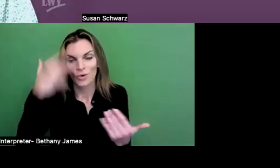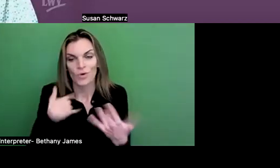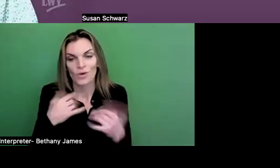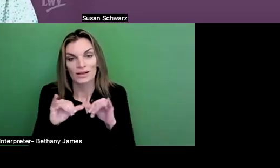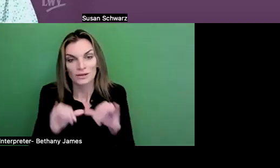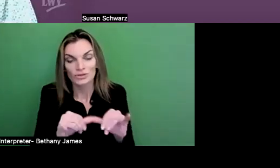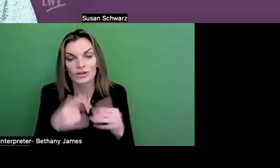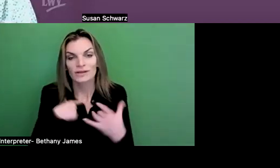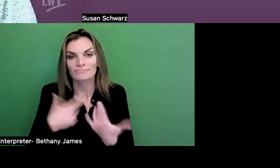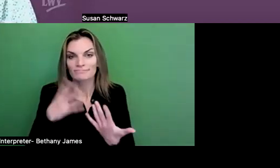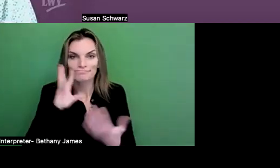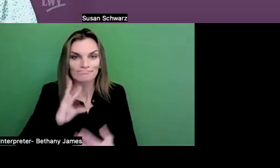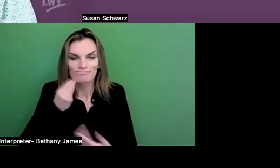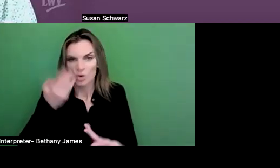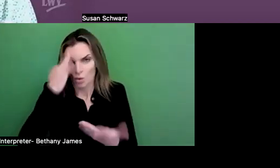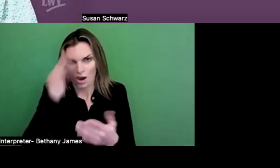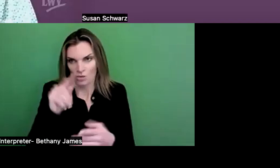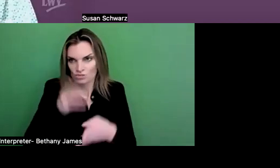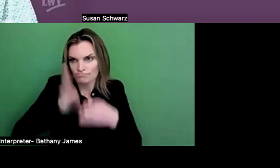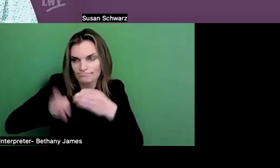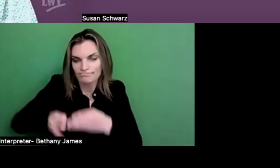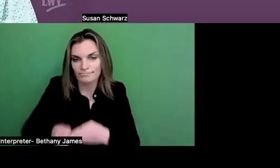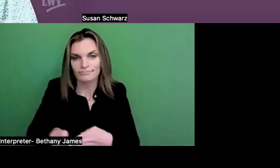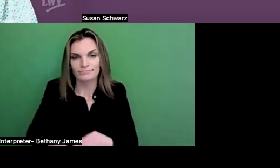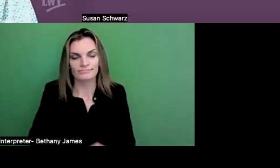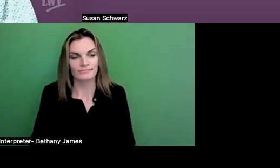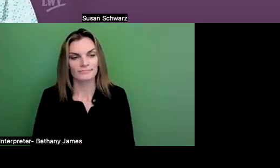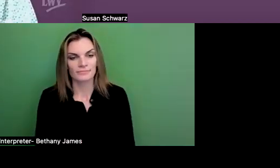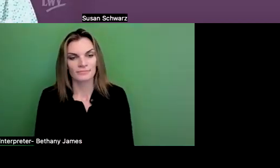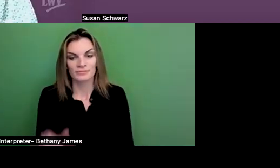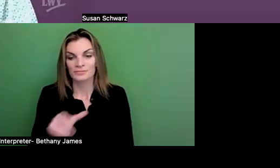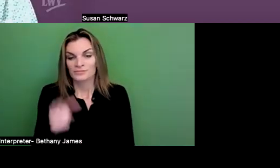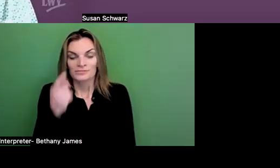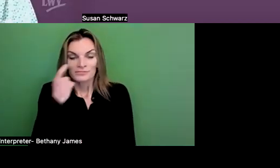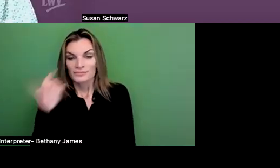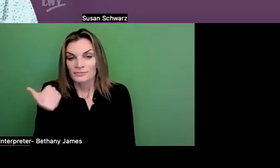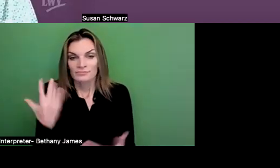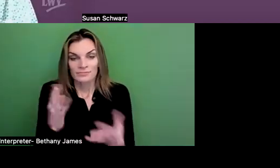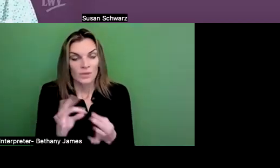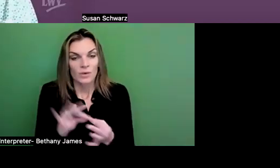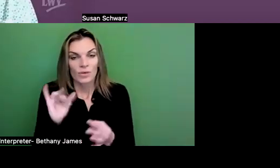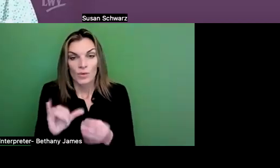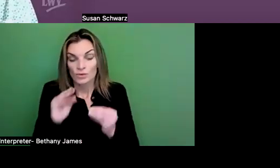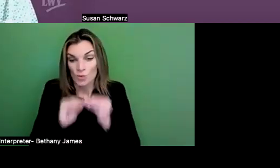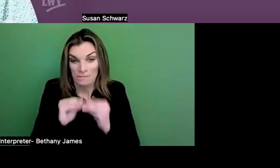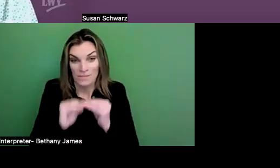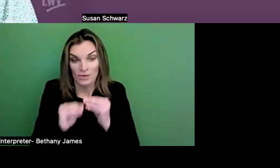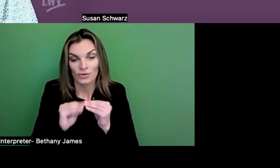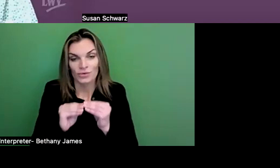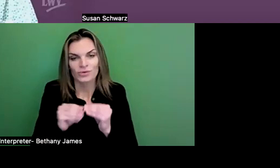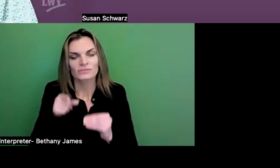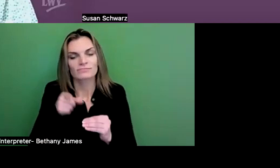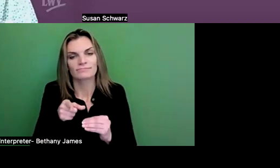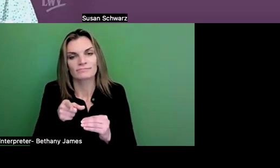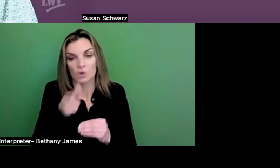how to get things done. The things we was talking about before, the repairs, most of those were suggested